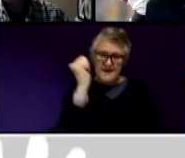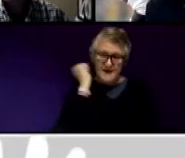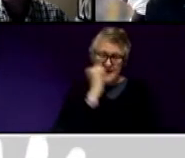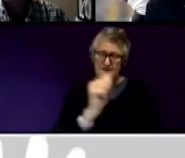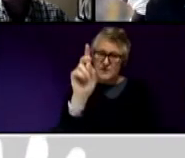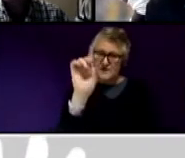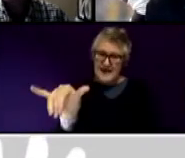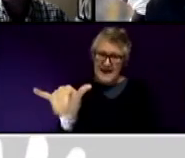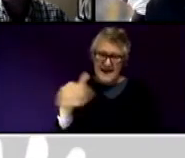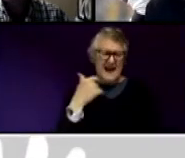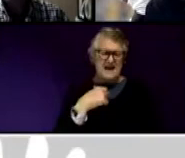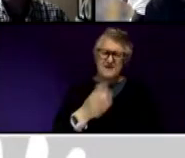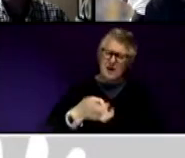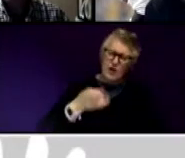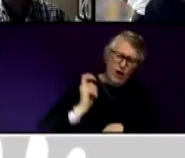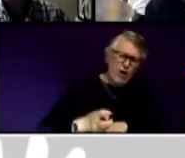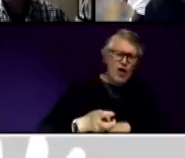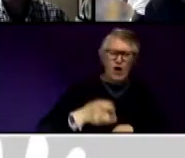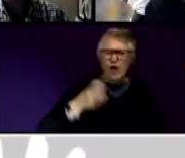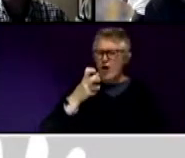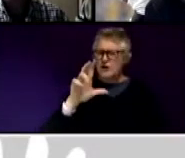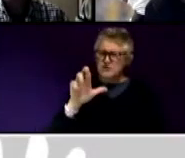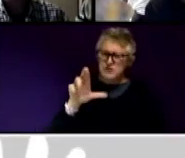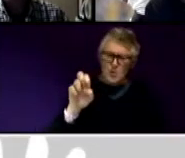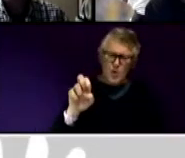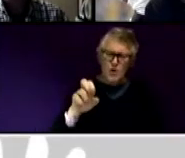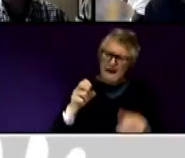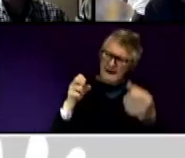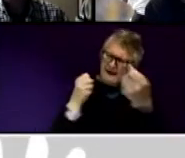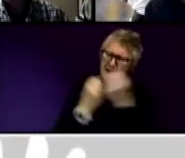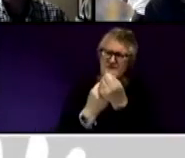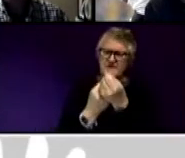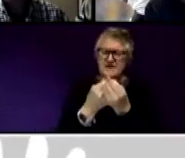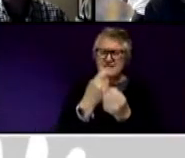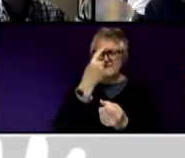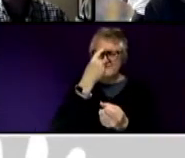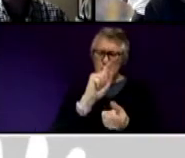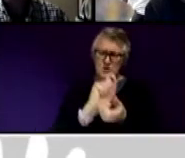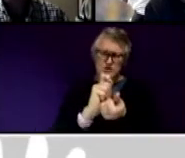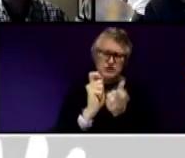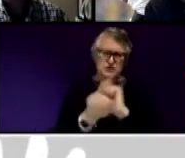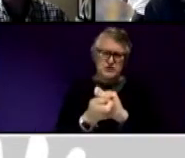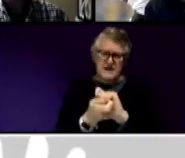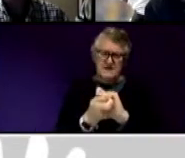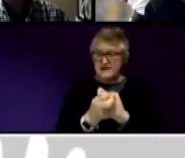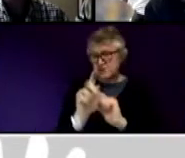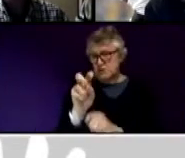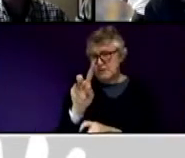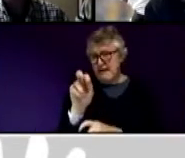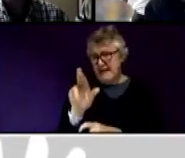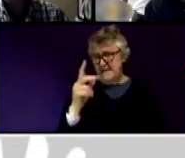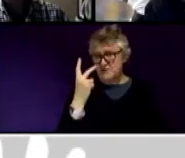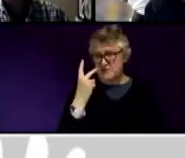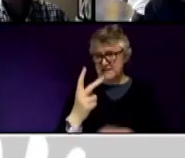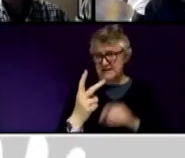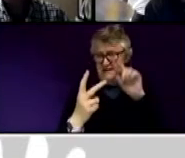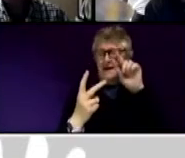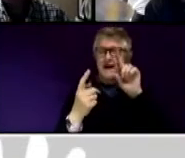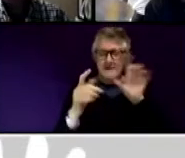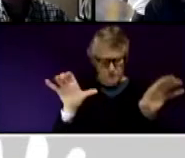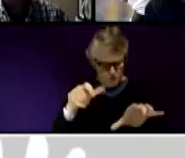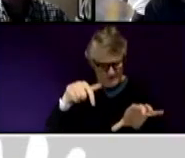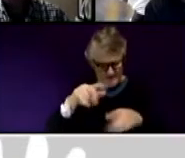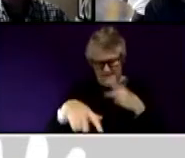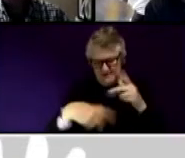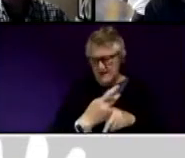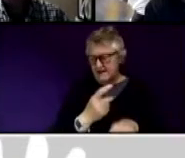for systemic change you will probably ever see. So I have been doing this kind of work for over 30 years on the